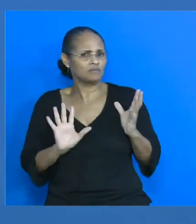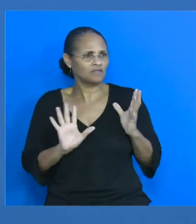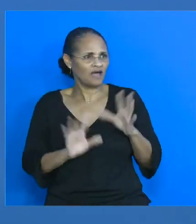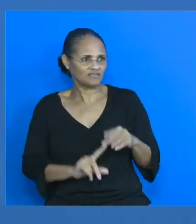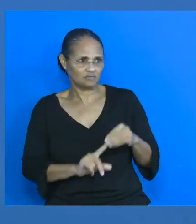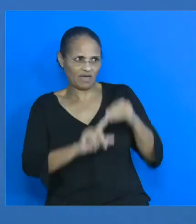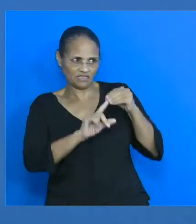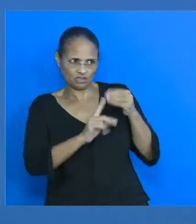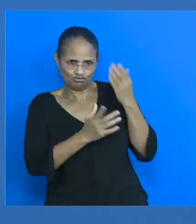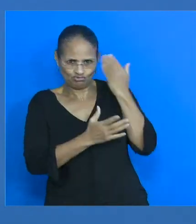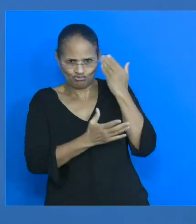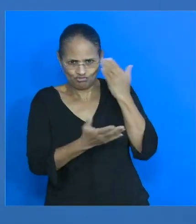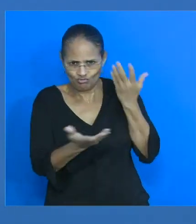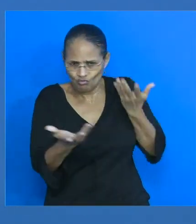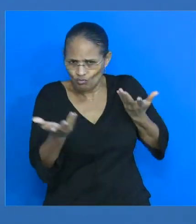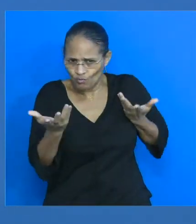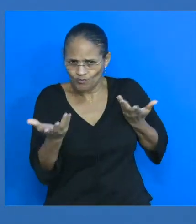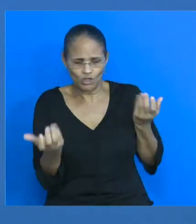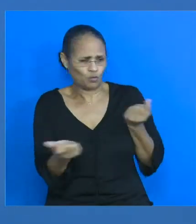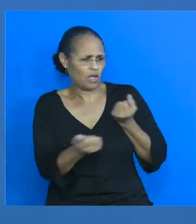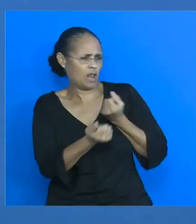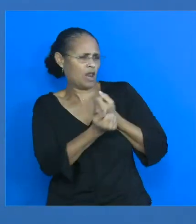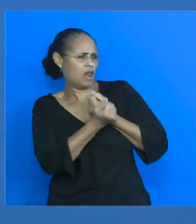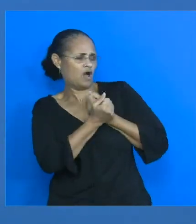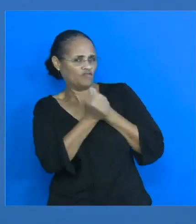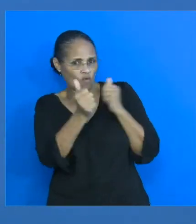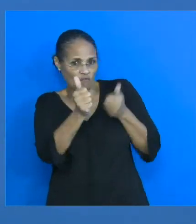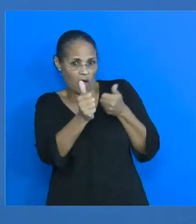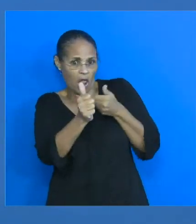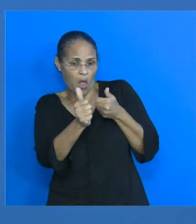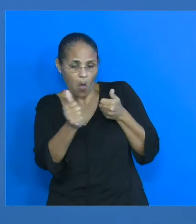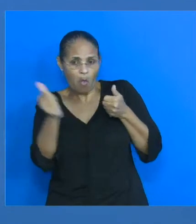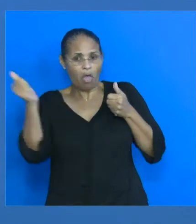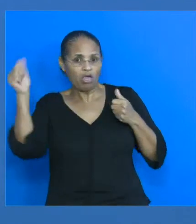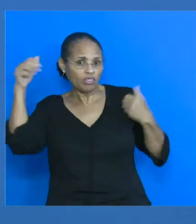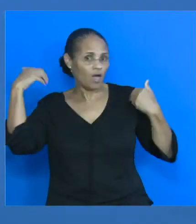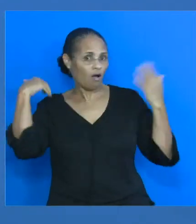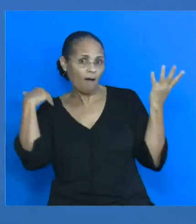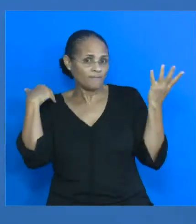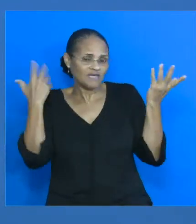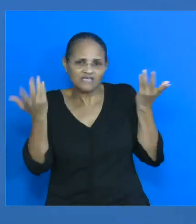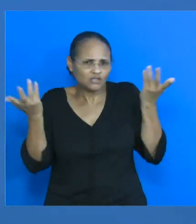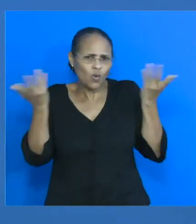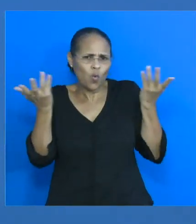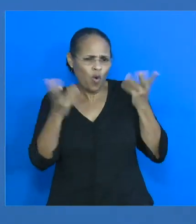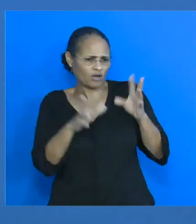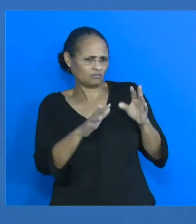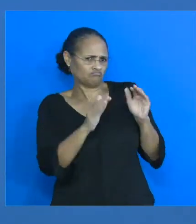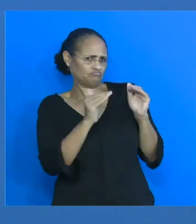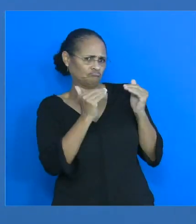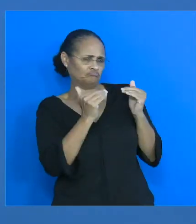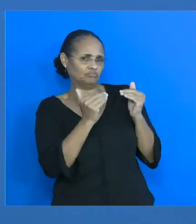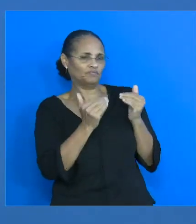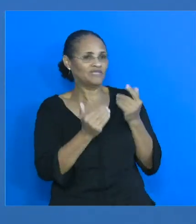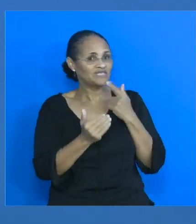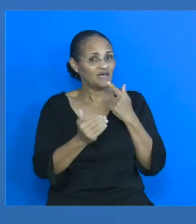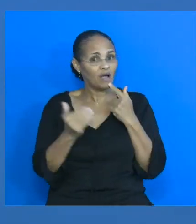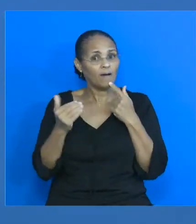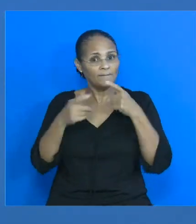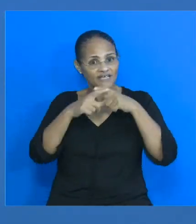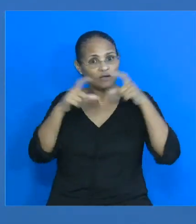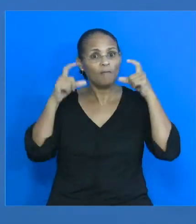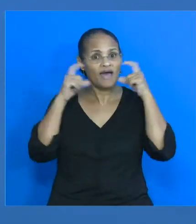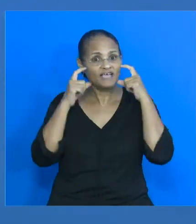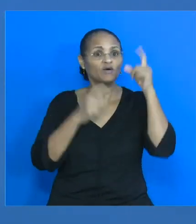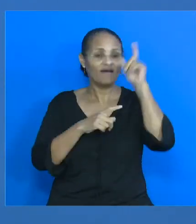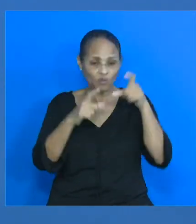especially that love to follow the gum bears? What are the restrictions going to look like? Well, gumbays wear masks. You might have to wear